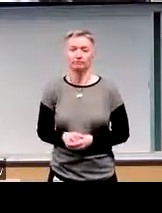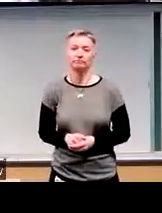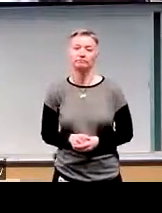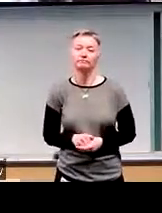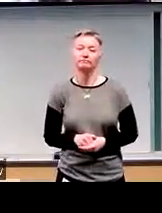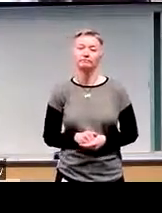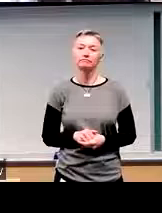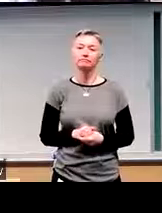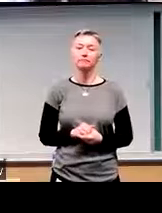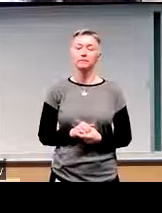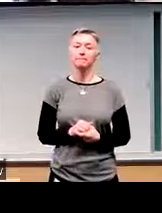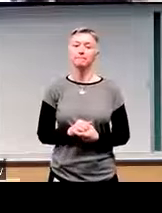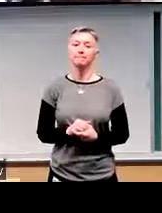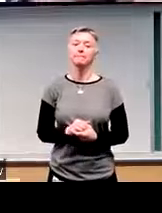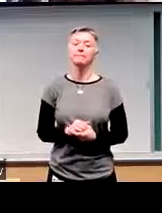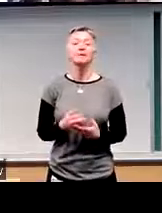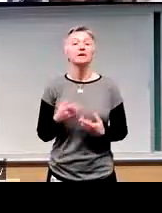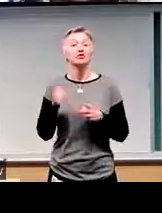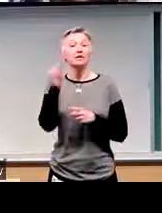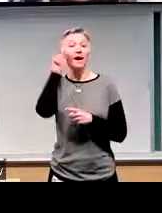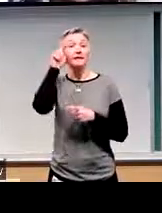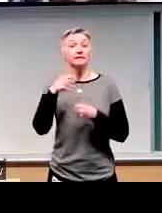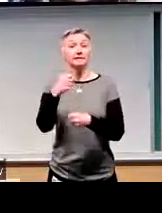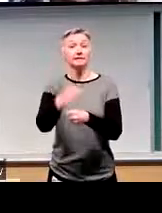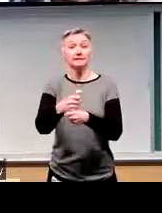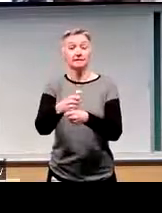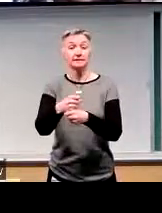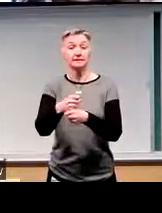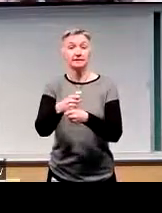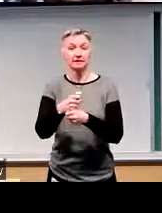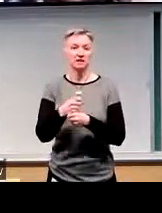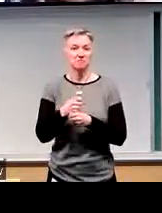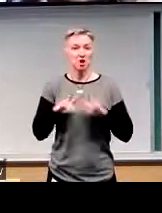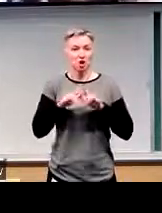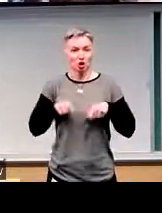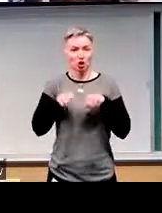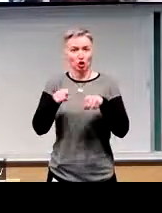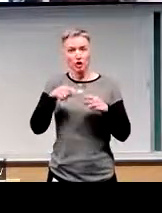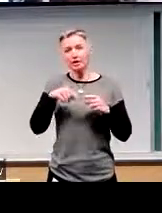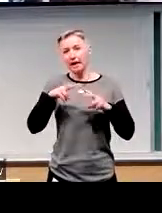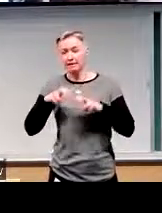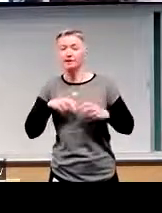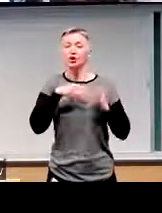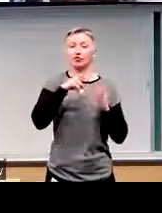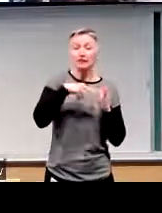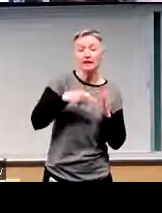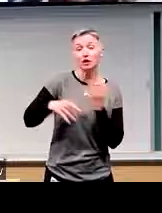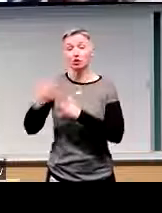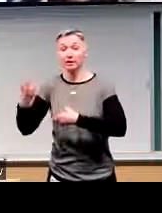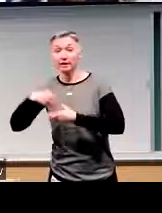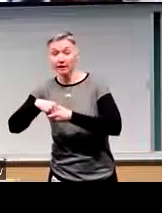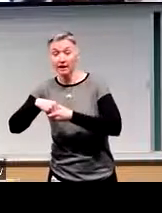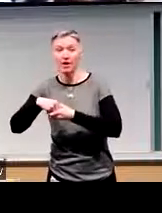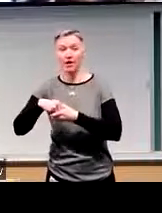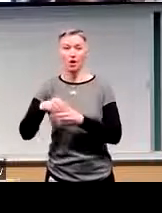So during adolescence, concurrent analysis of reading and social engagement mediated by